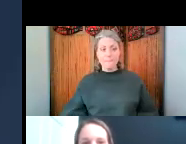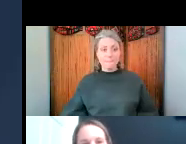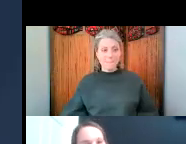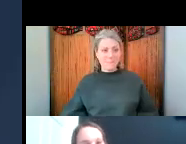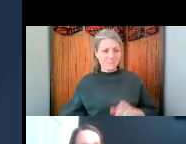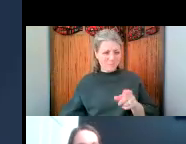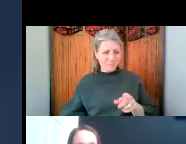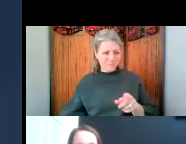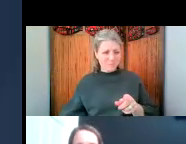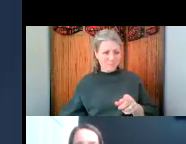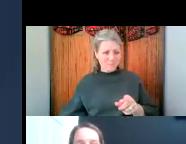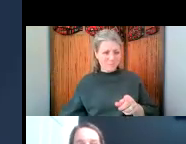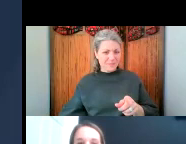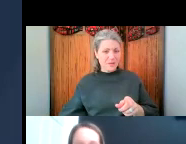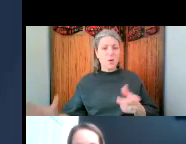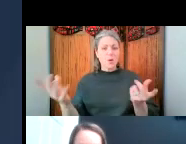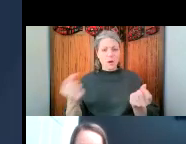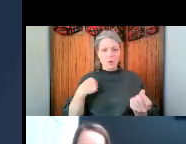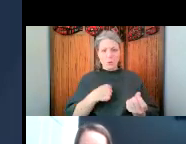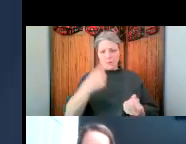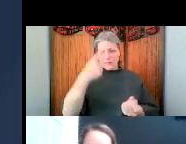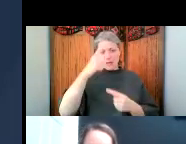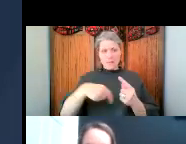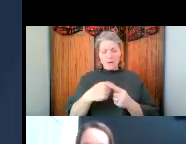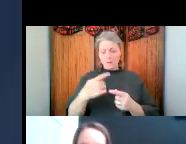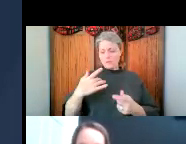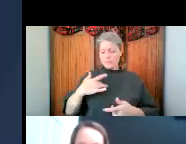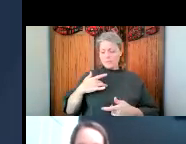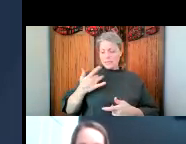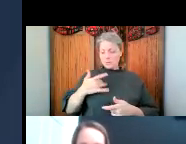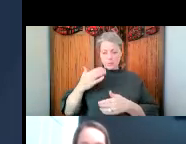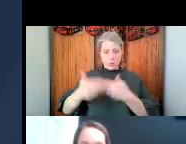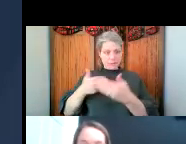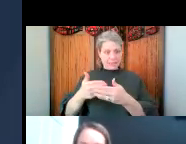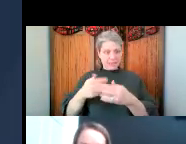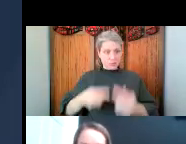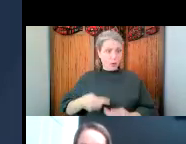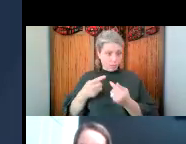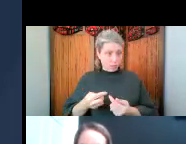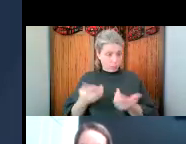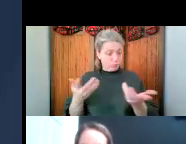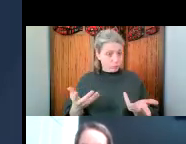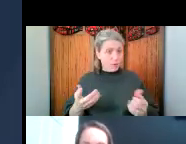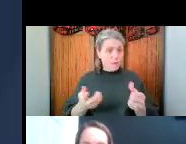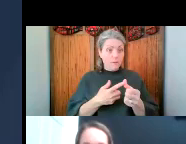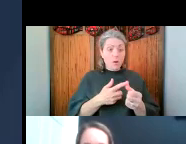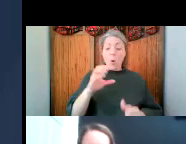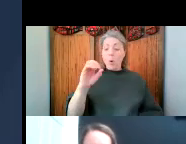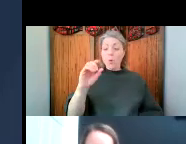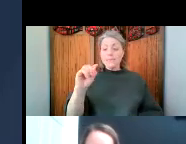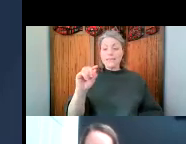So what do we think about sensory processing difficulties? So in OT, we can assess the difficulties and